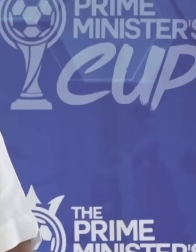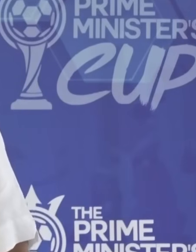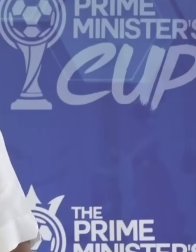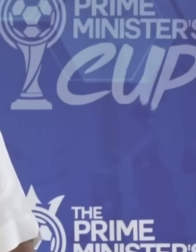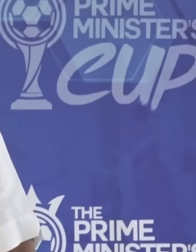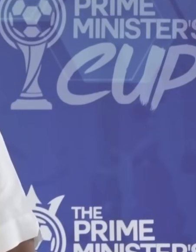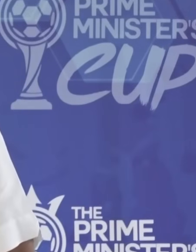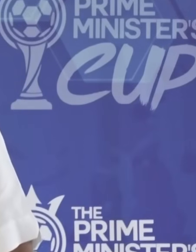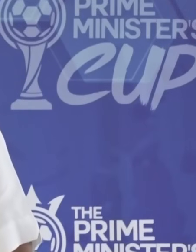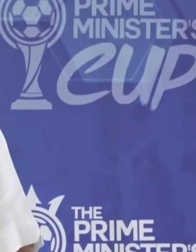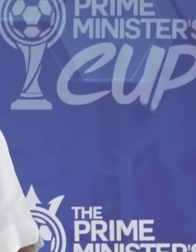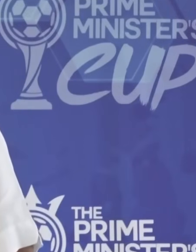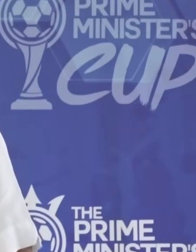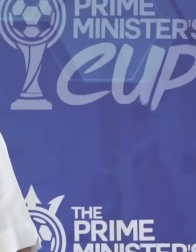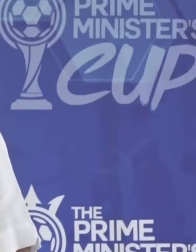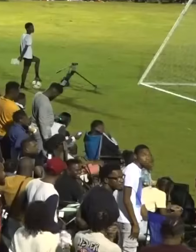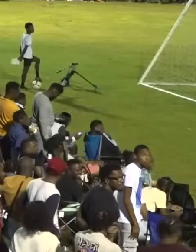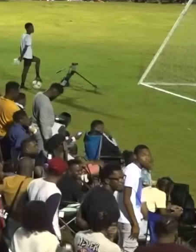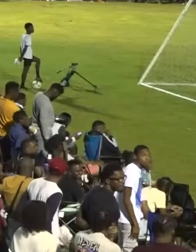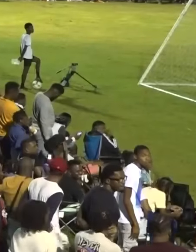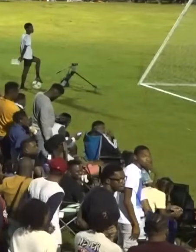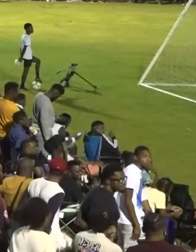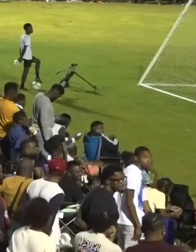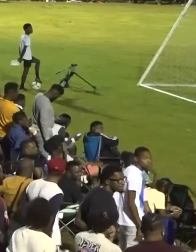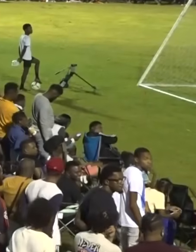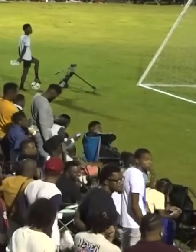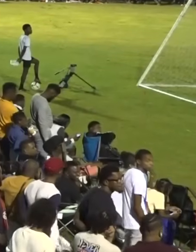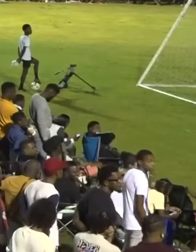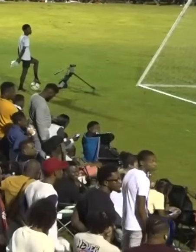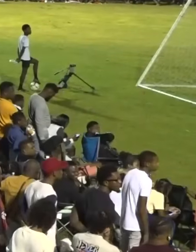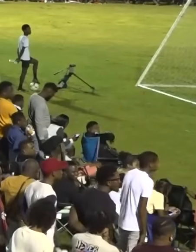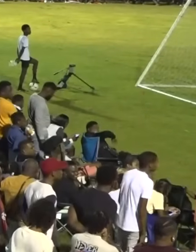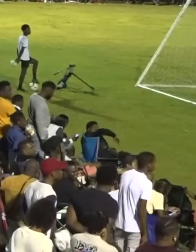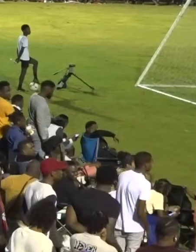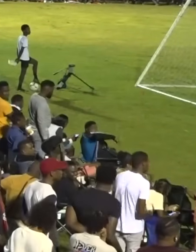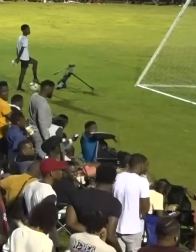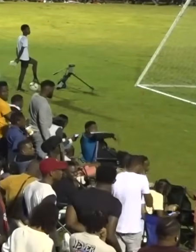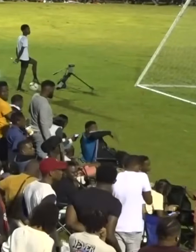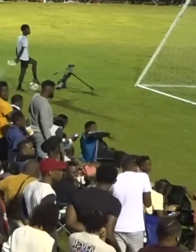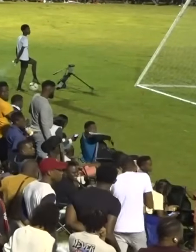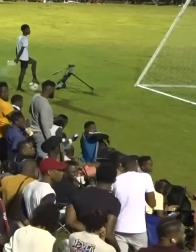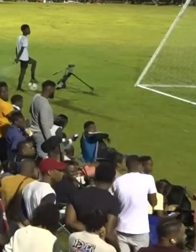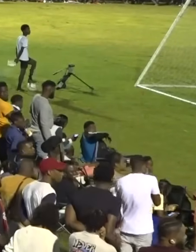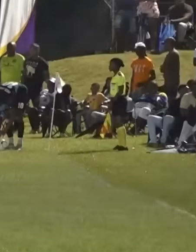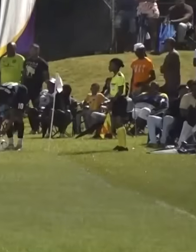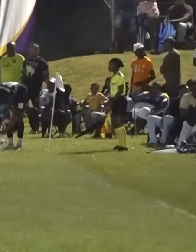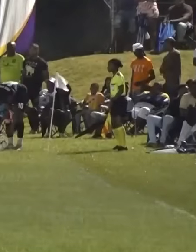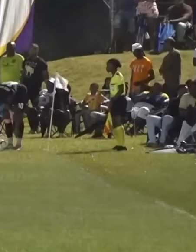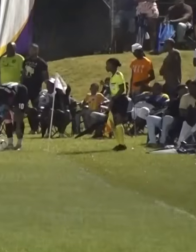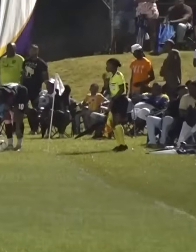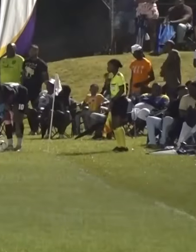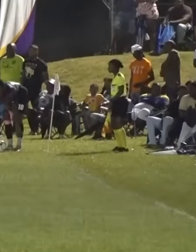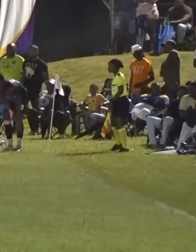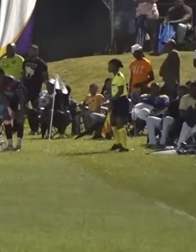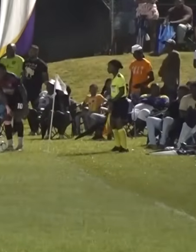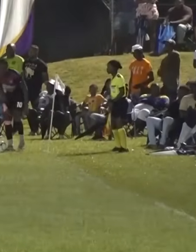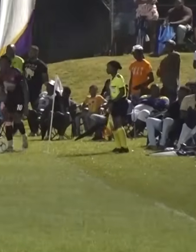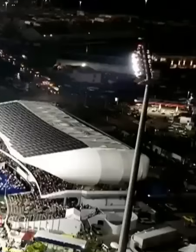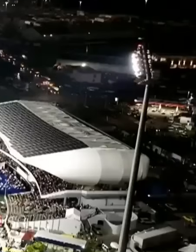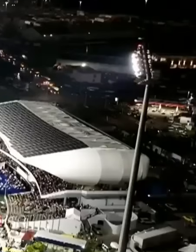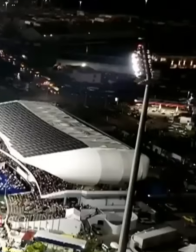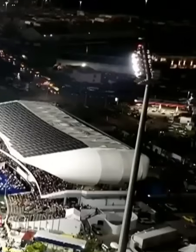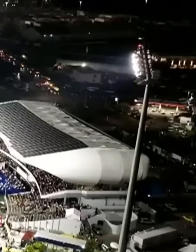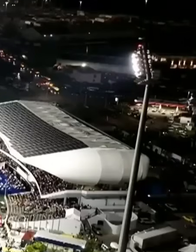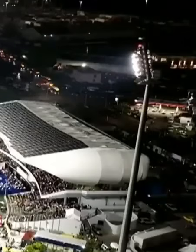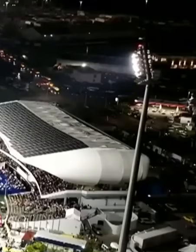viable for the players that participated. Last year's competition drew some of the biggest crowds ever seen at community sports in Barbados, with